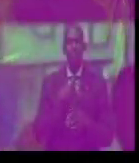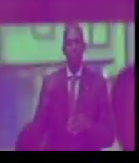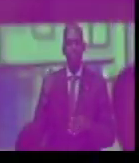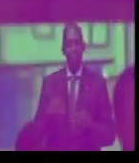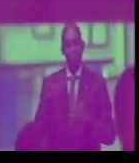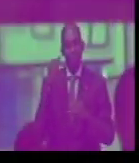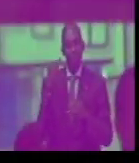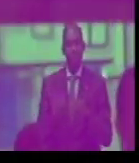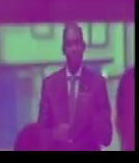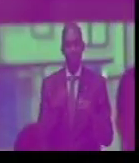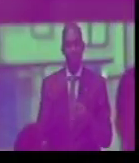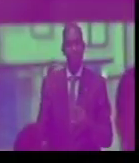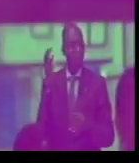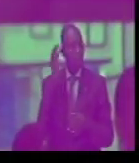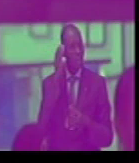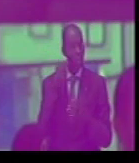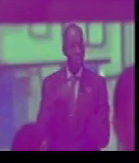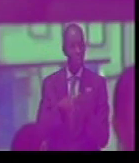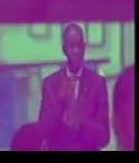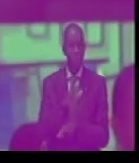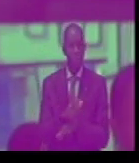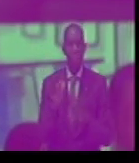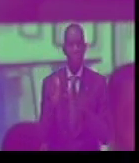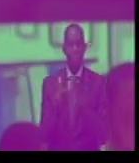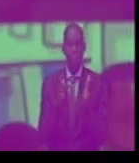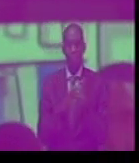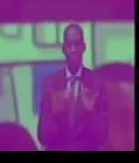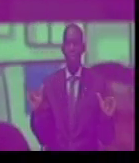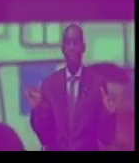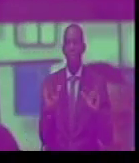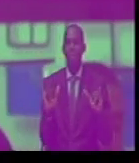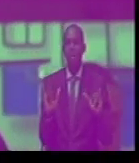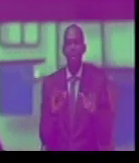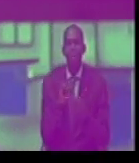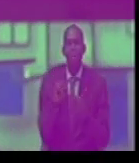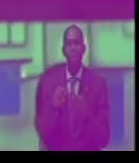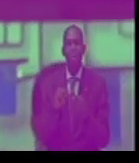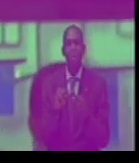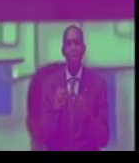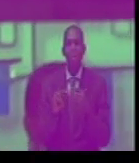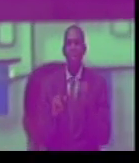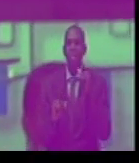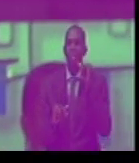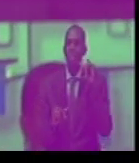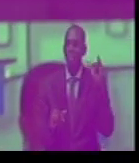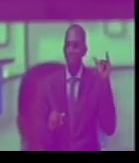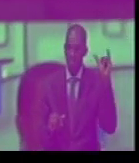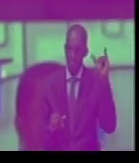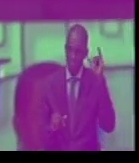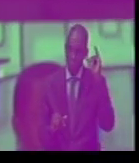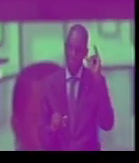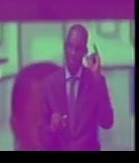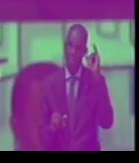Amen. He's the Alpha and Omega. We've heard this evening, Jesus the same.